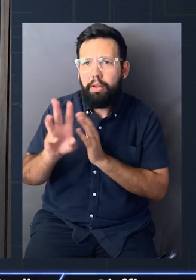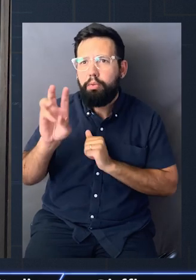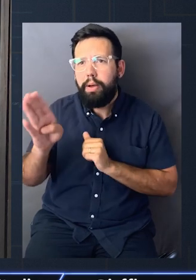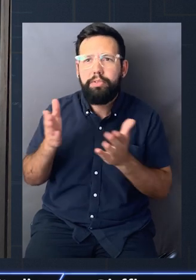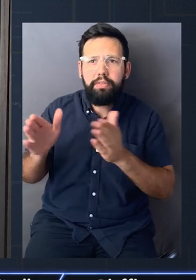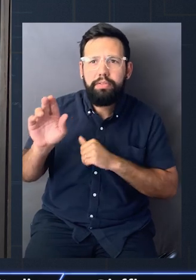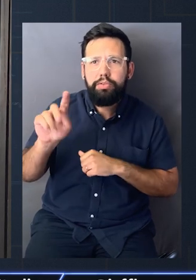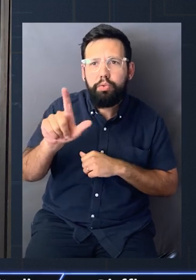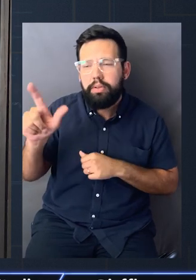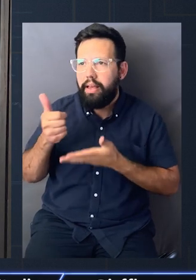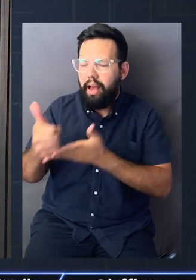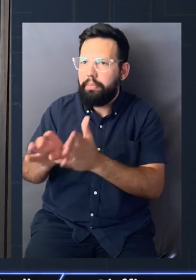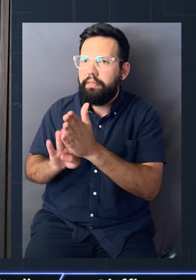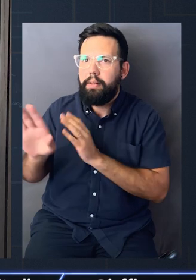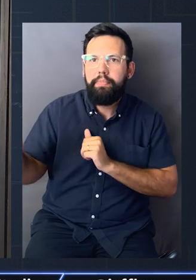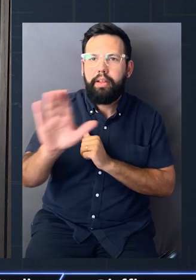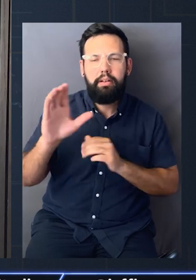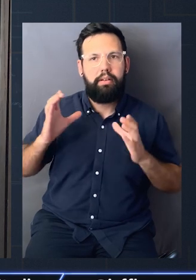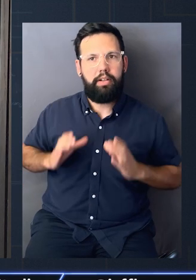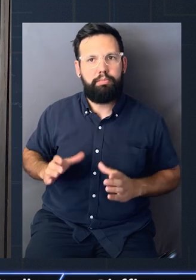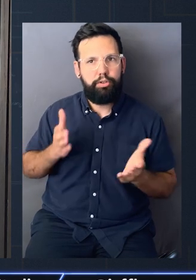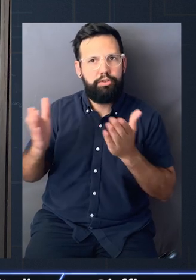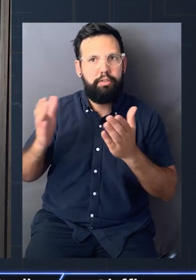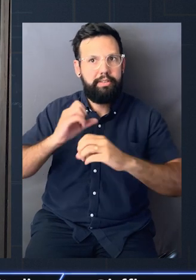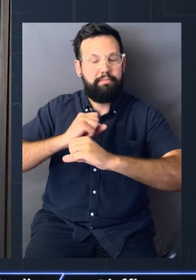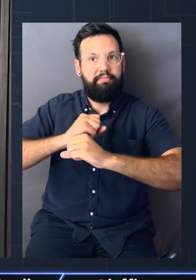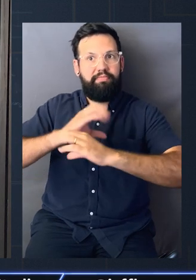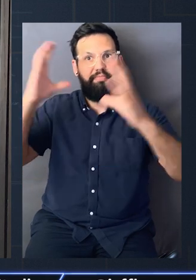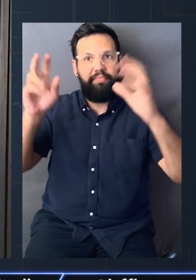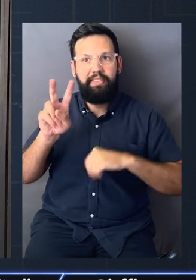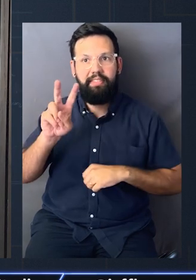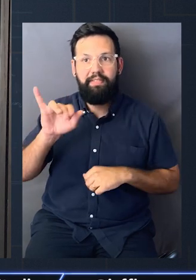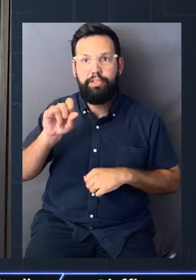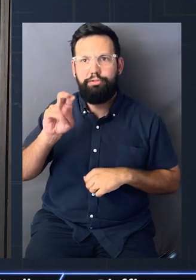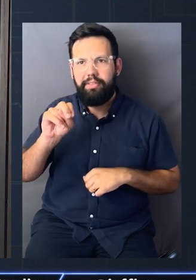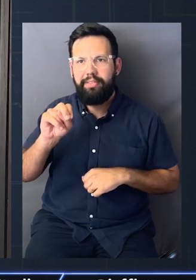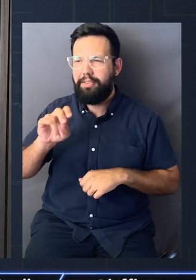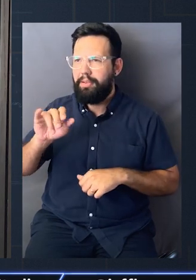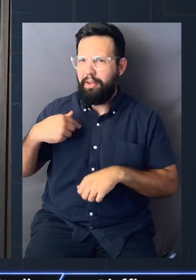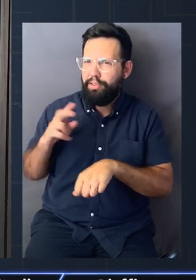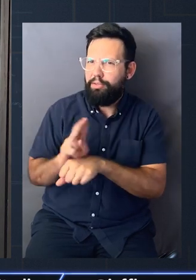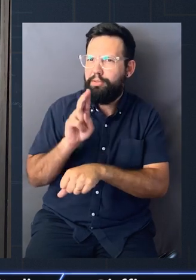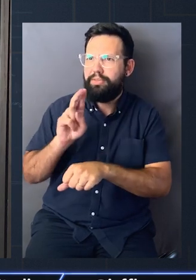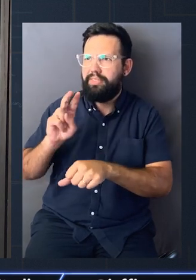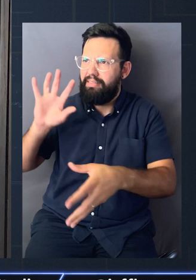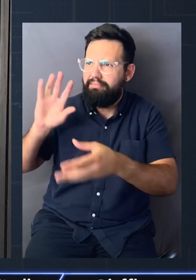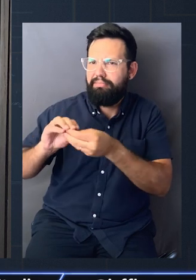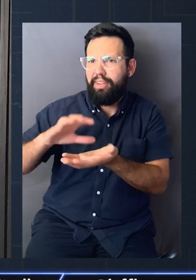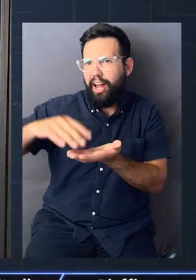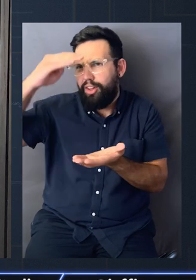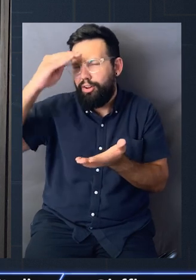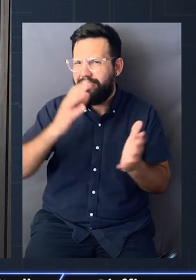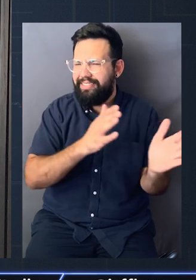services tools, helped to give them a bit of customer vision. And then, story I've told before, used everything I'd learned, used the customer